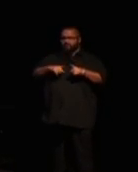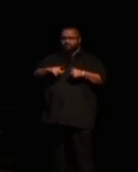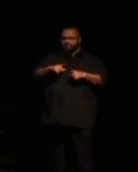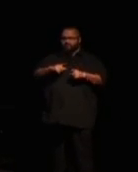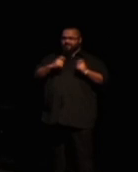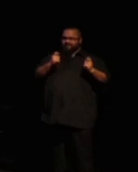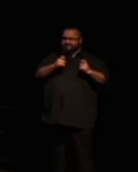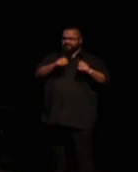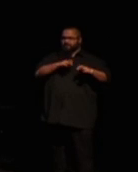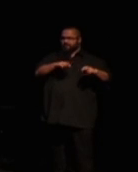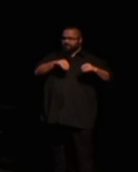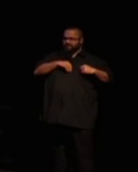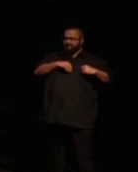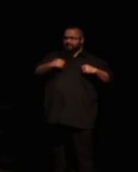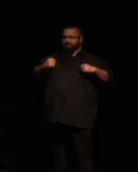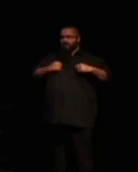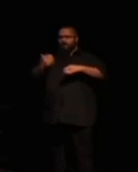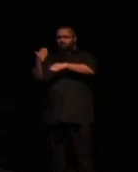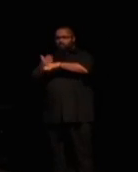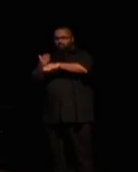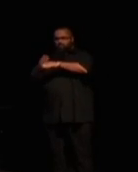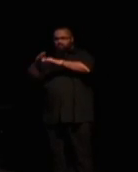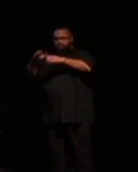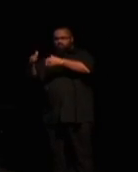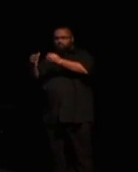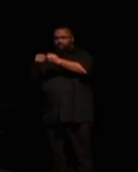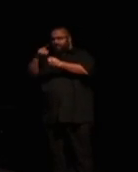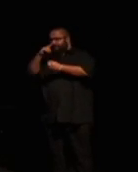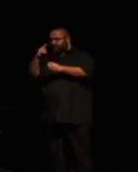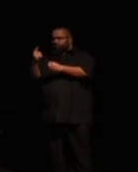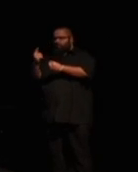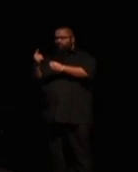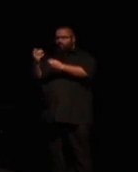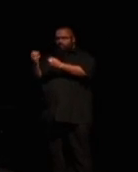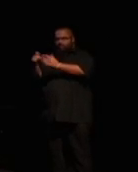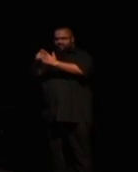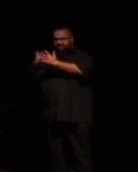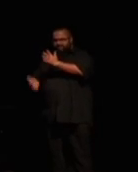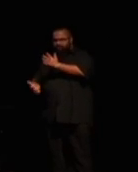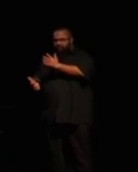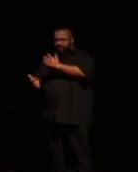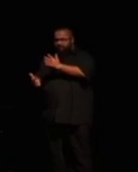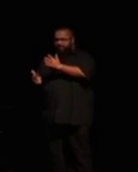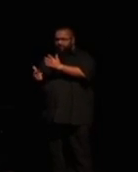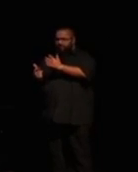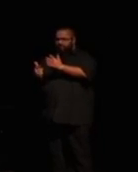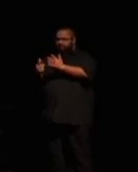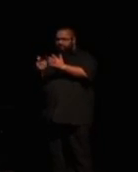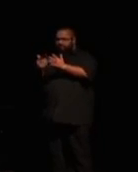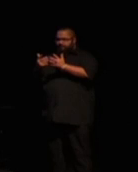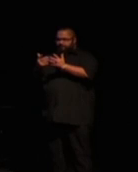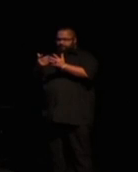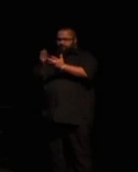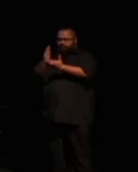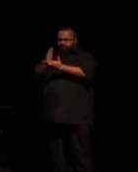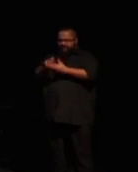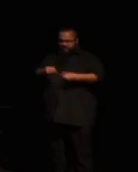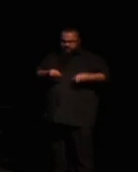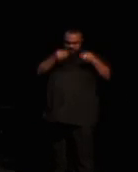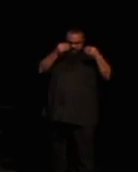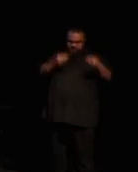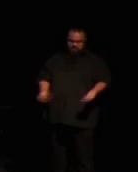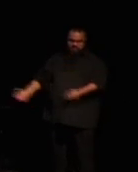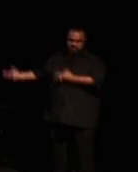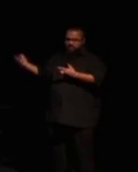I've produced with people with Down syndrome to even get in front of festival producers' desks. I've for